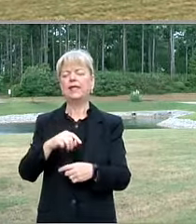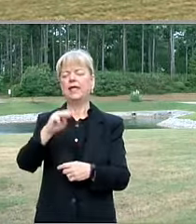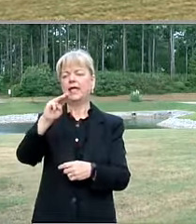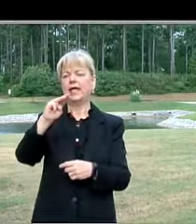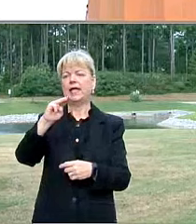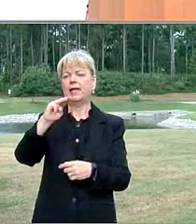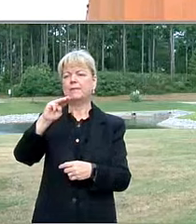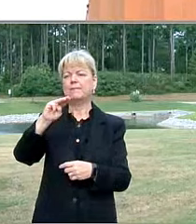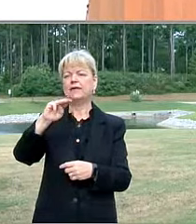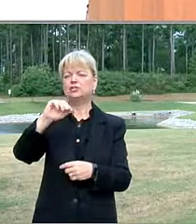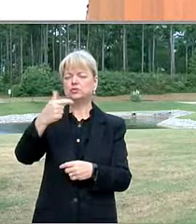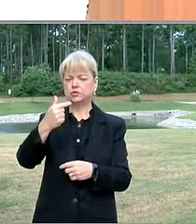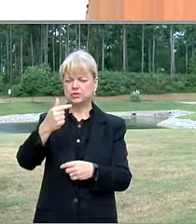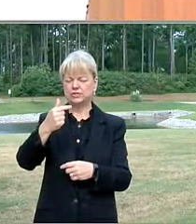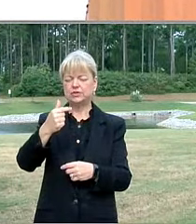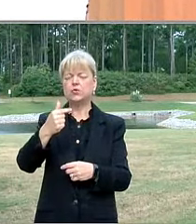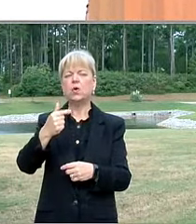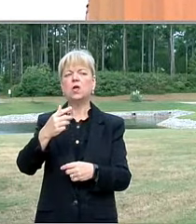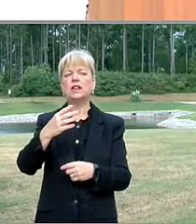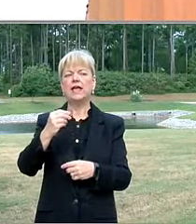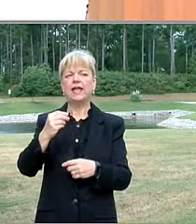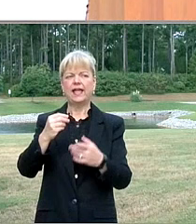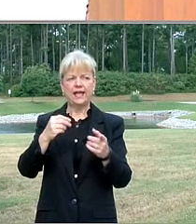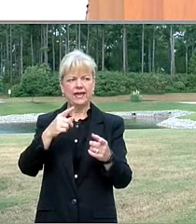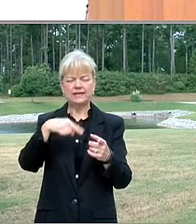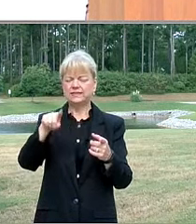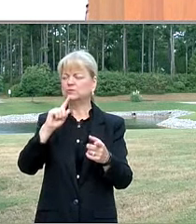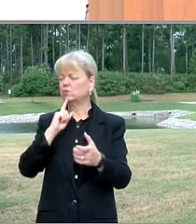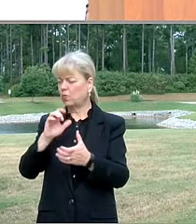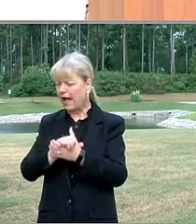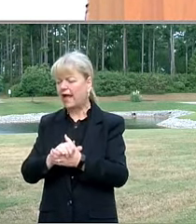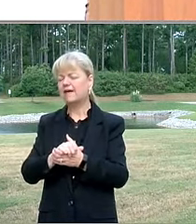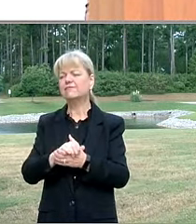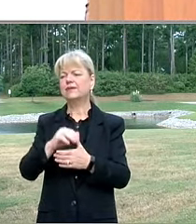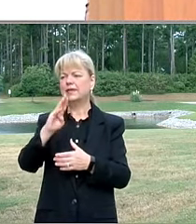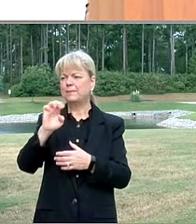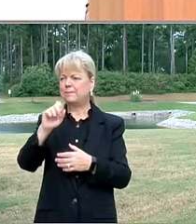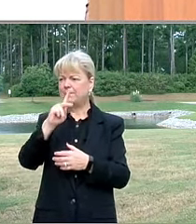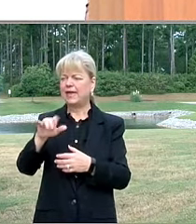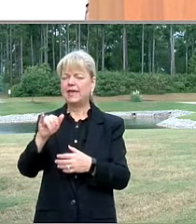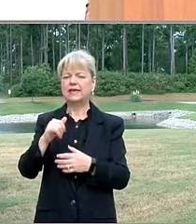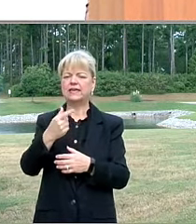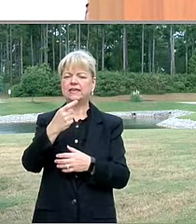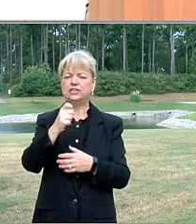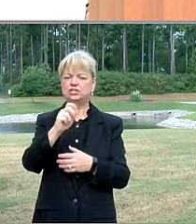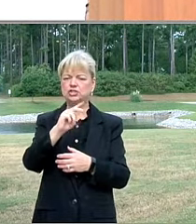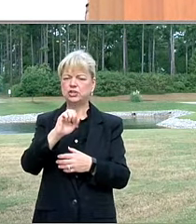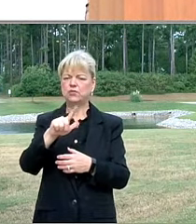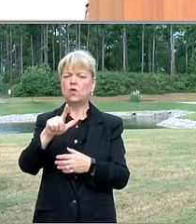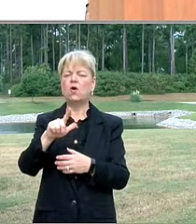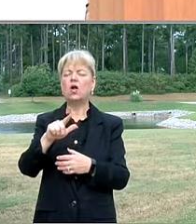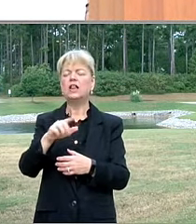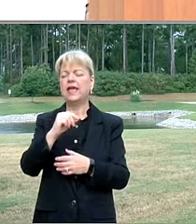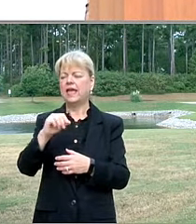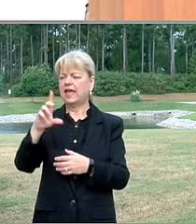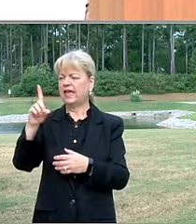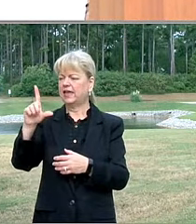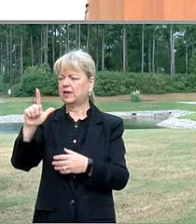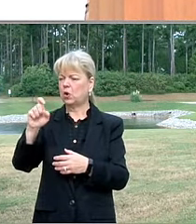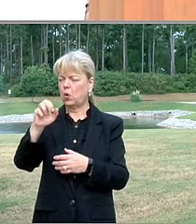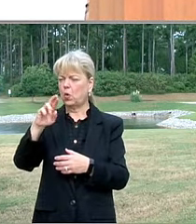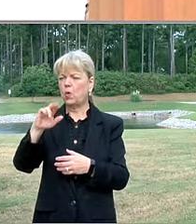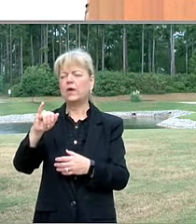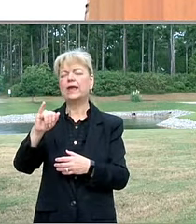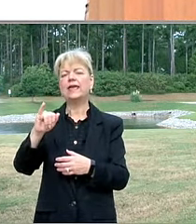Lawrence, our new G3, and his lovely wife, Becky, General Robinson. Lori, thanks for being here. Tom, thanks for being